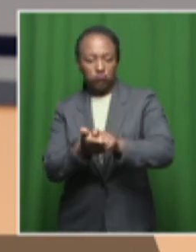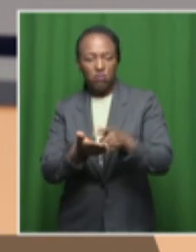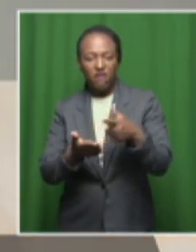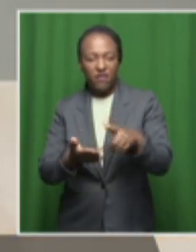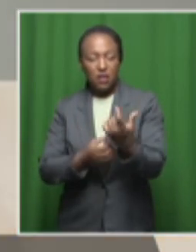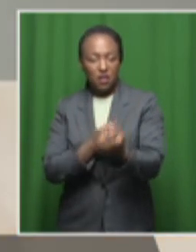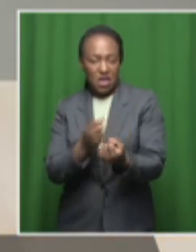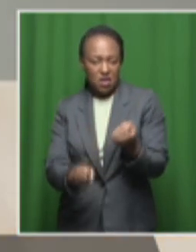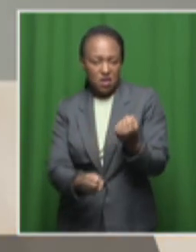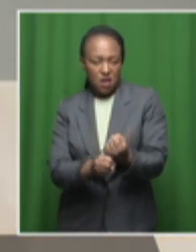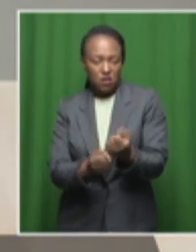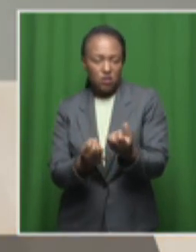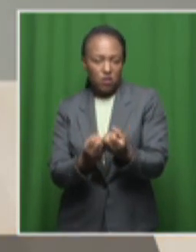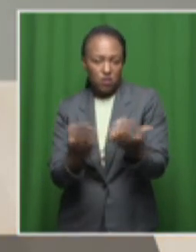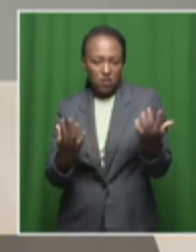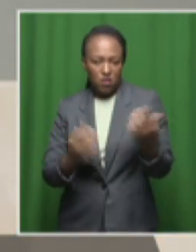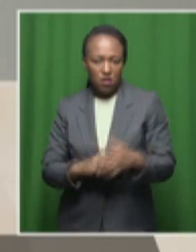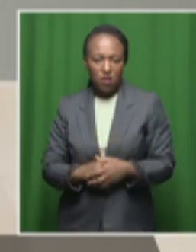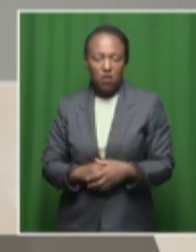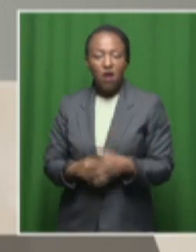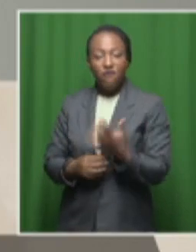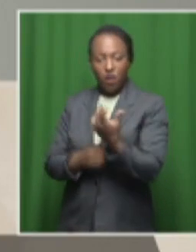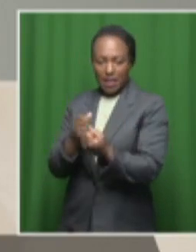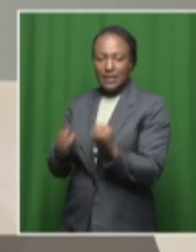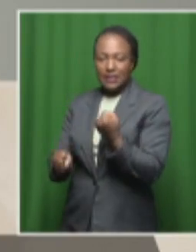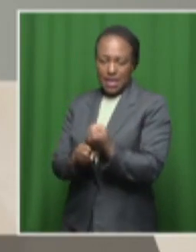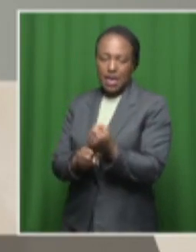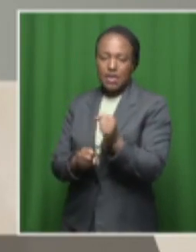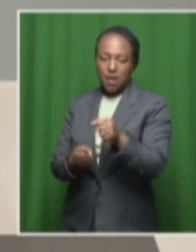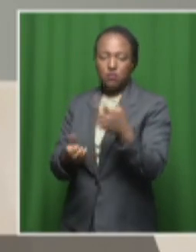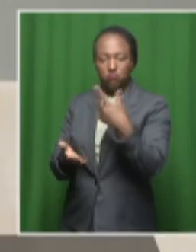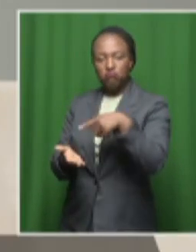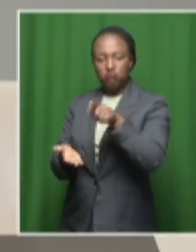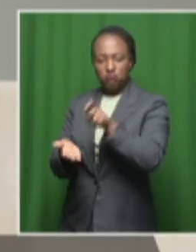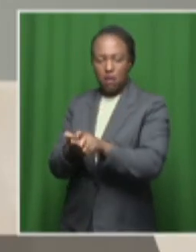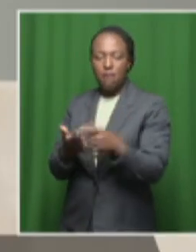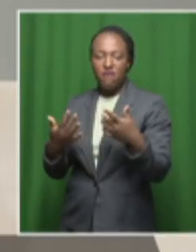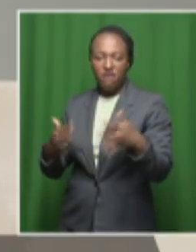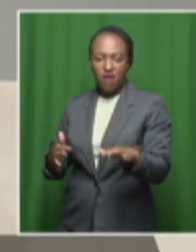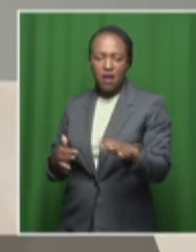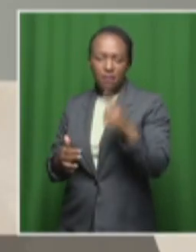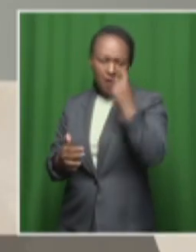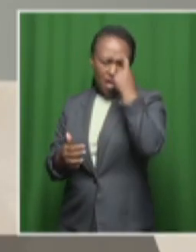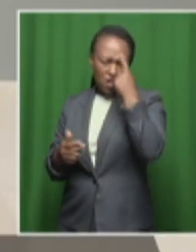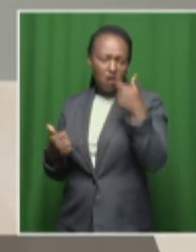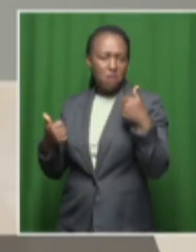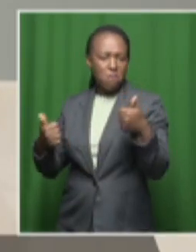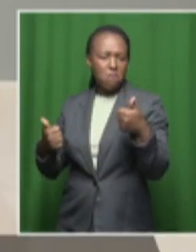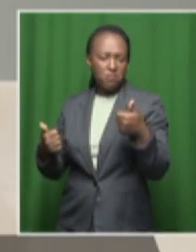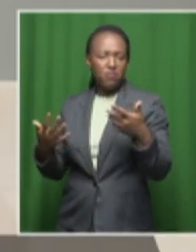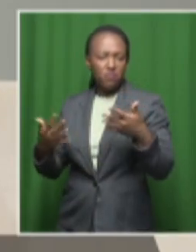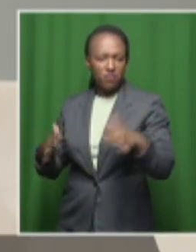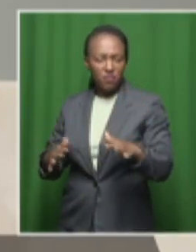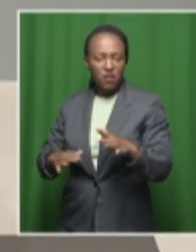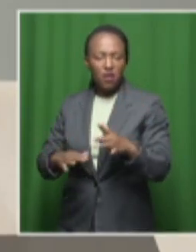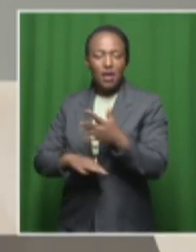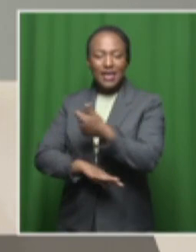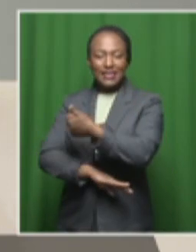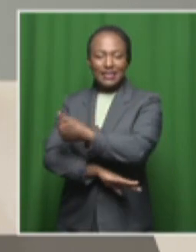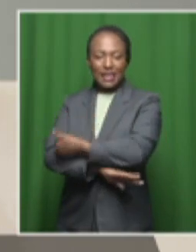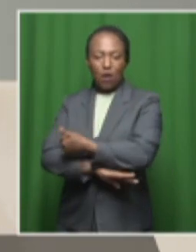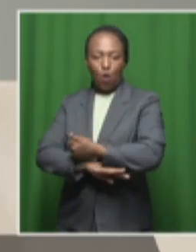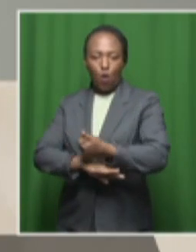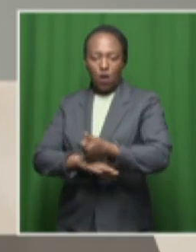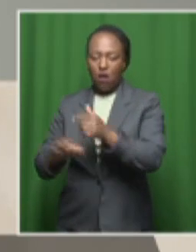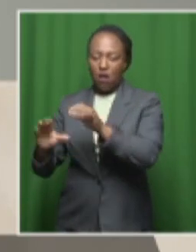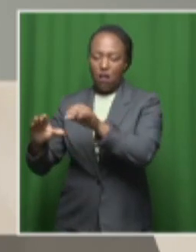get-go? So we've just signed up for this year, and I think it's looking good. We had a couple of stakeholders that we were